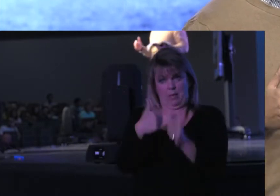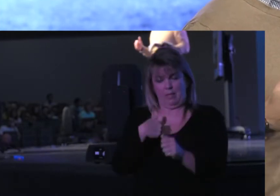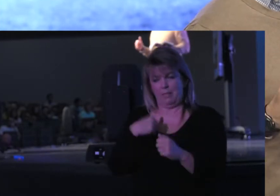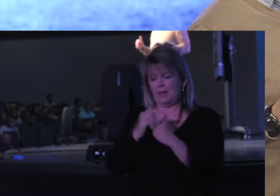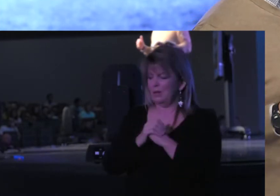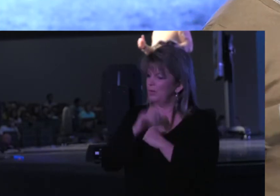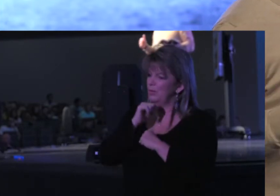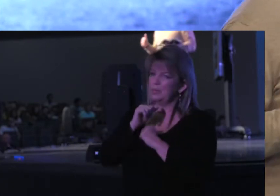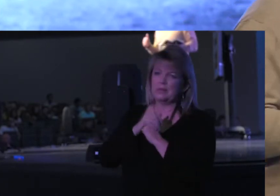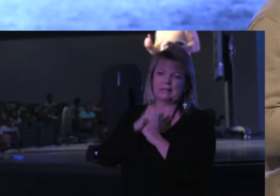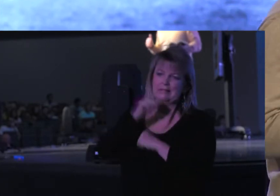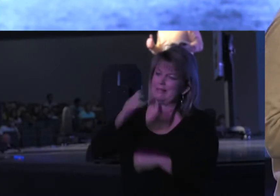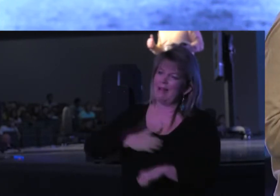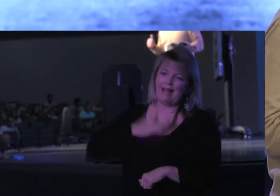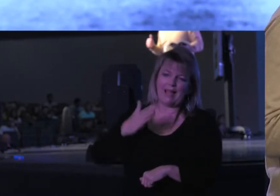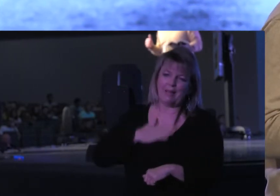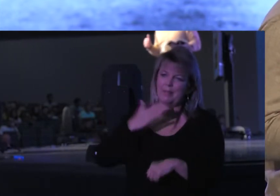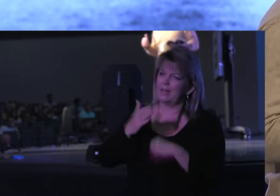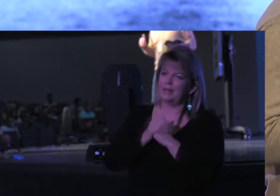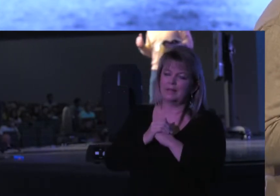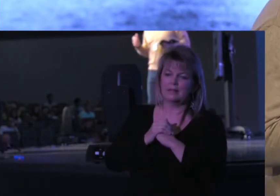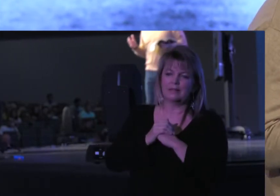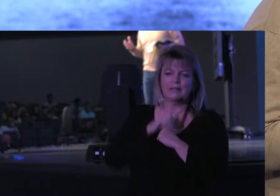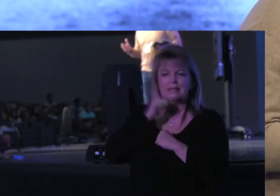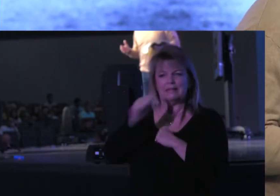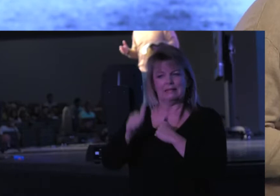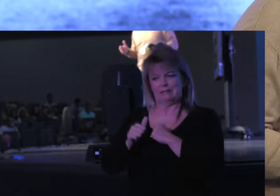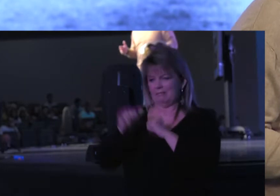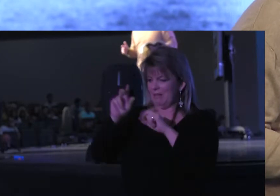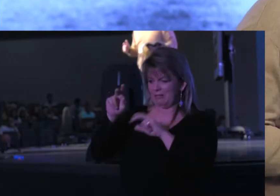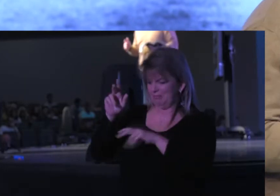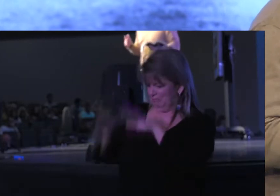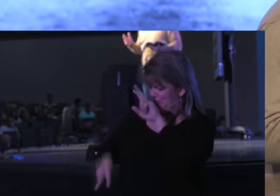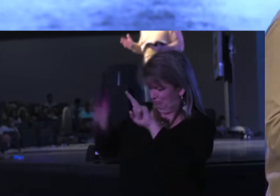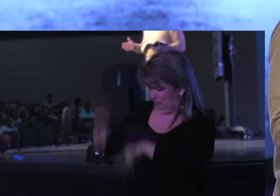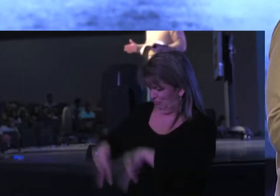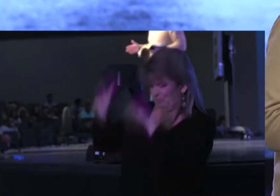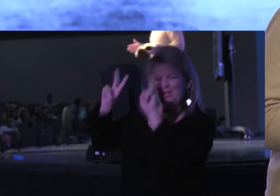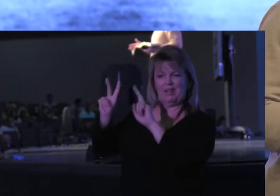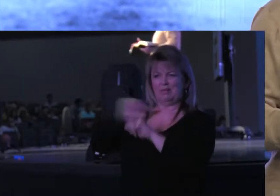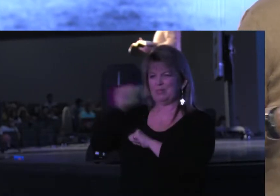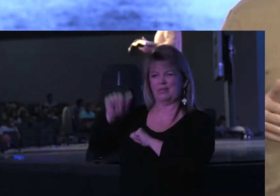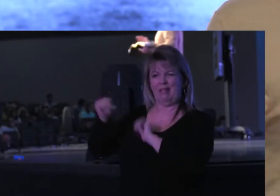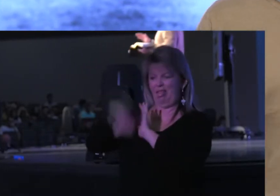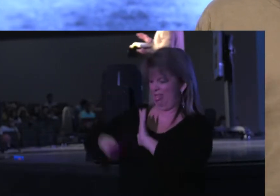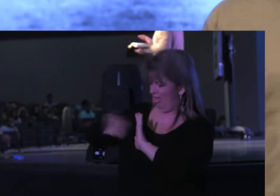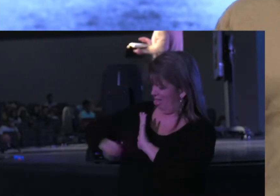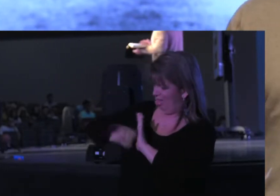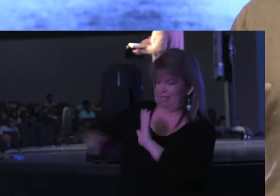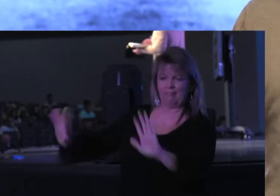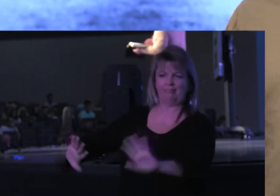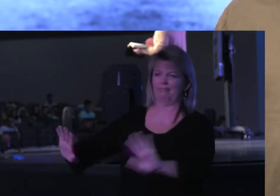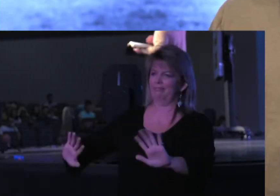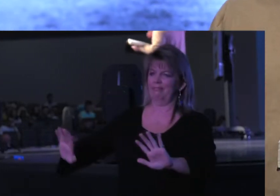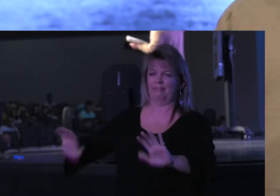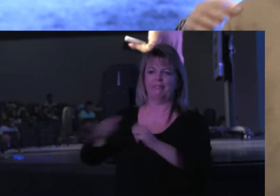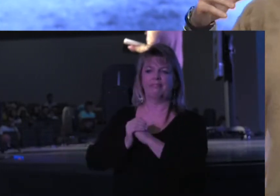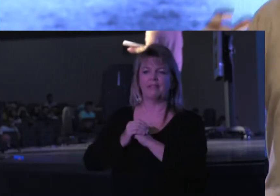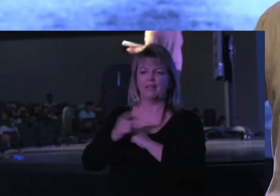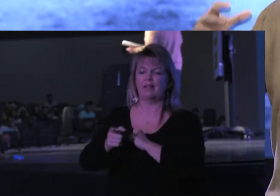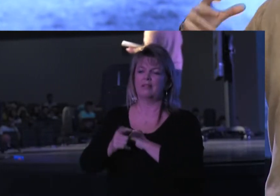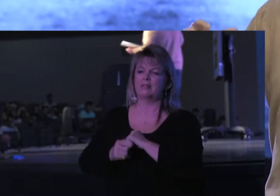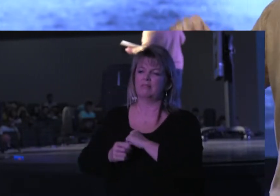was not happy. They weren't gloating. They weren't judgmental. They weren't condescending. No. They